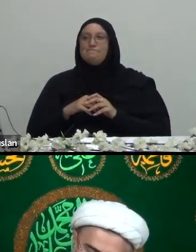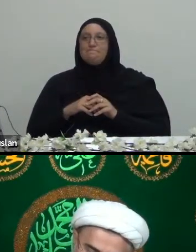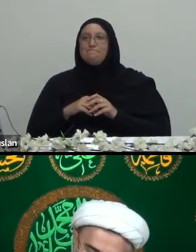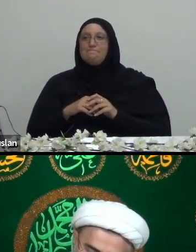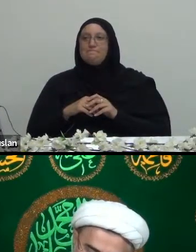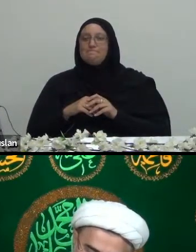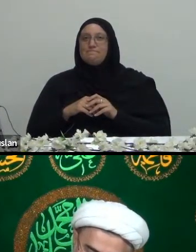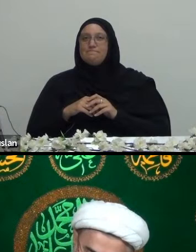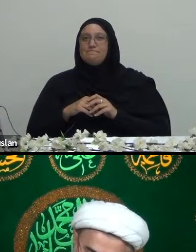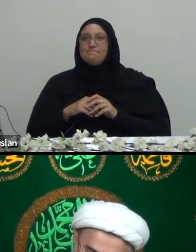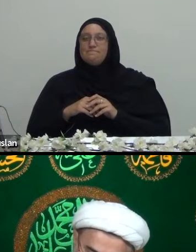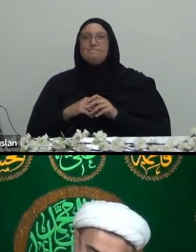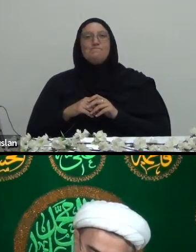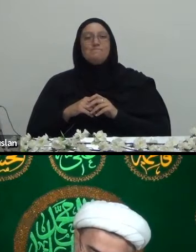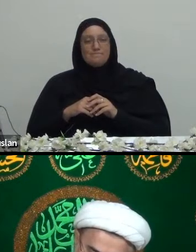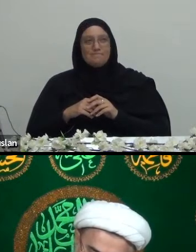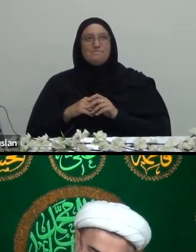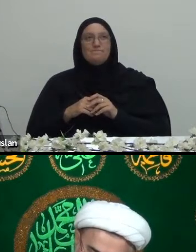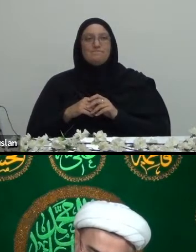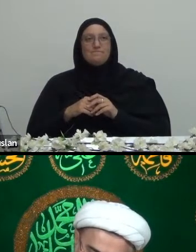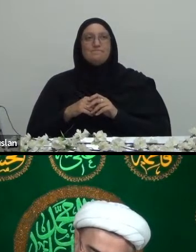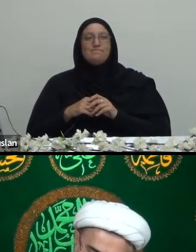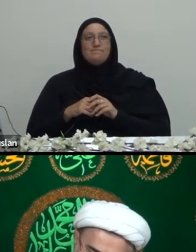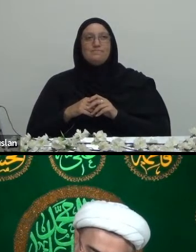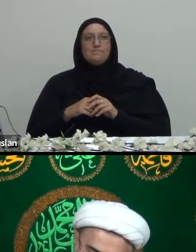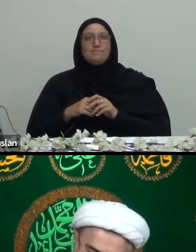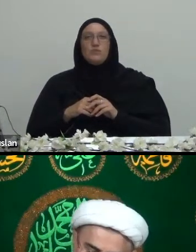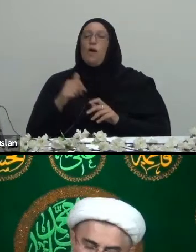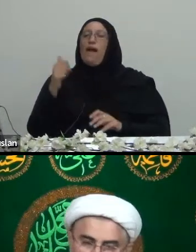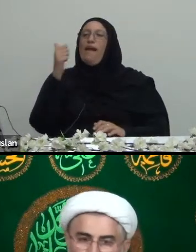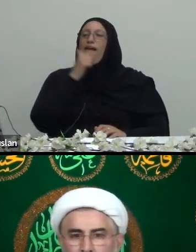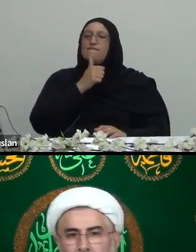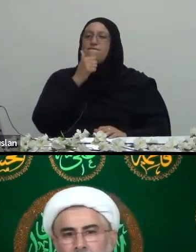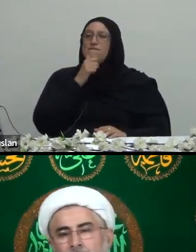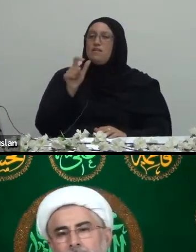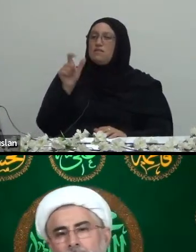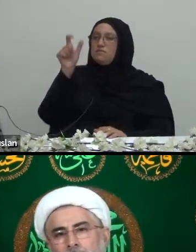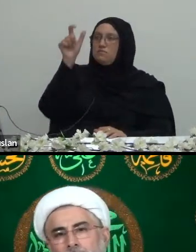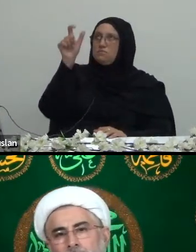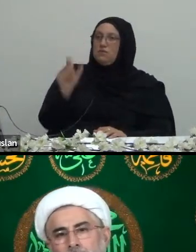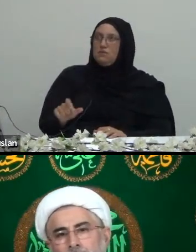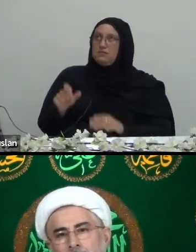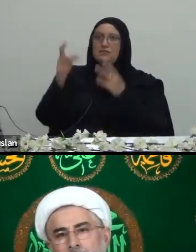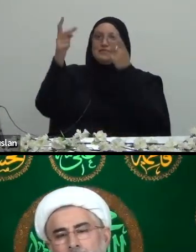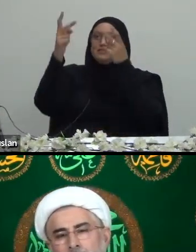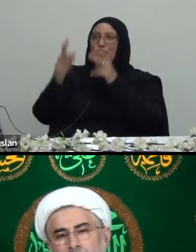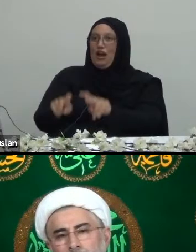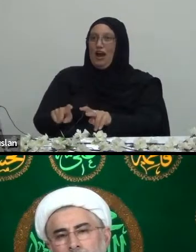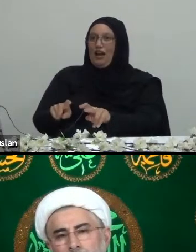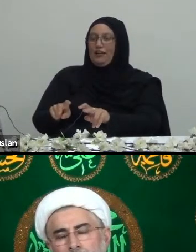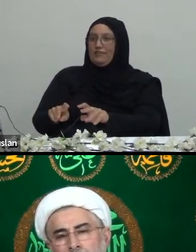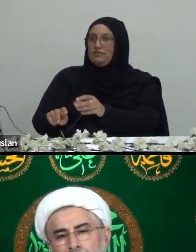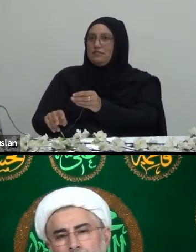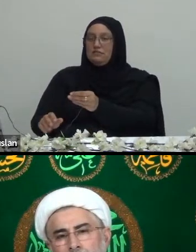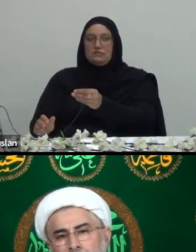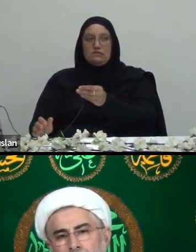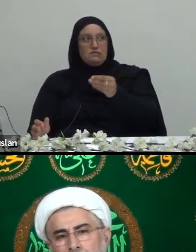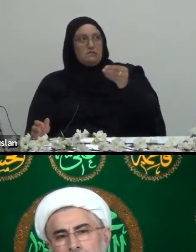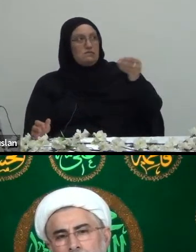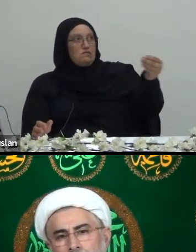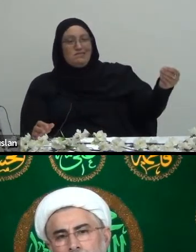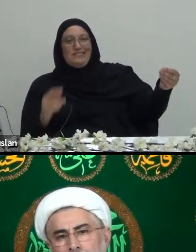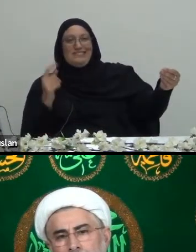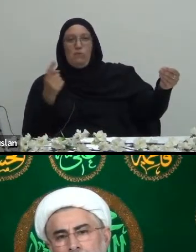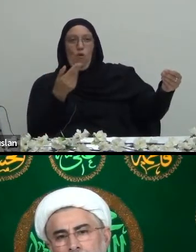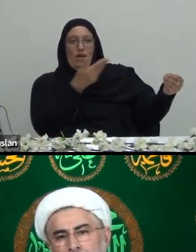to us. It may be going directly to a particular beneficiary. Are there any types of life insurance